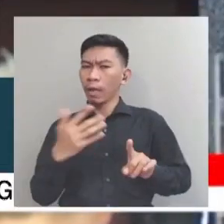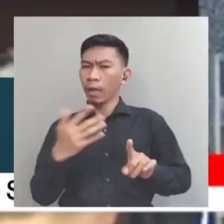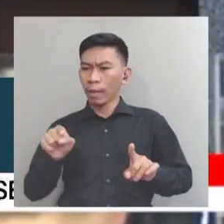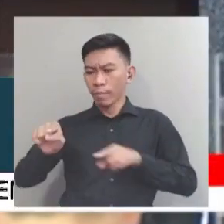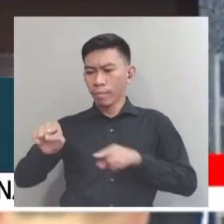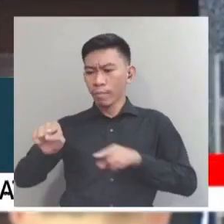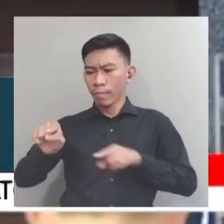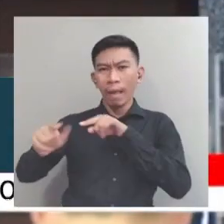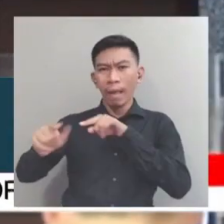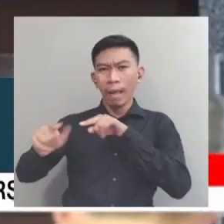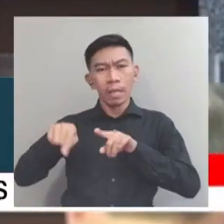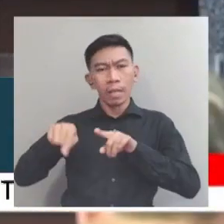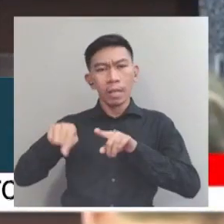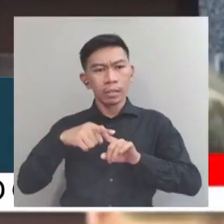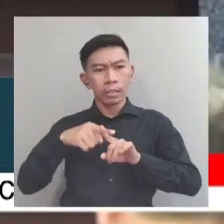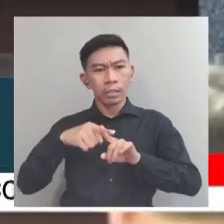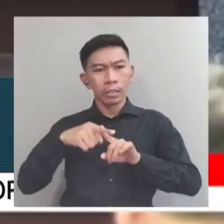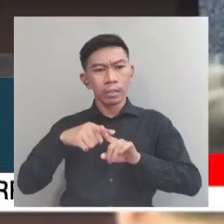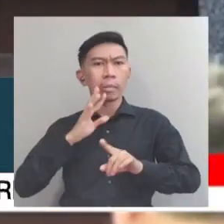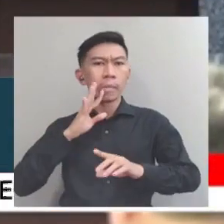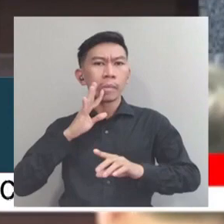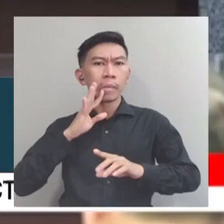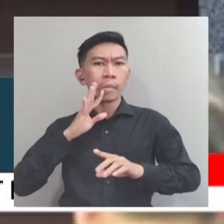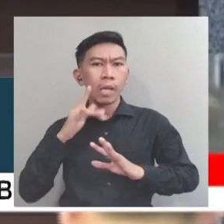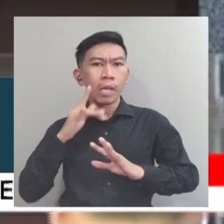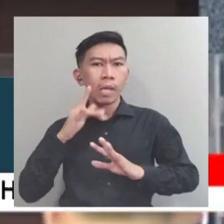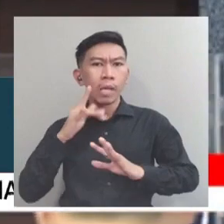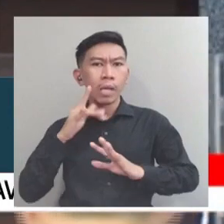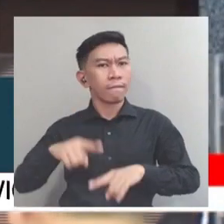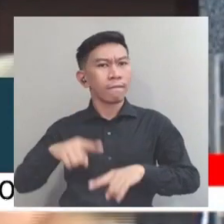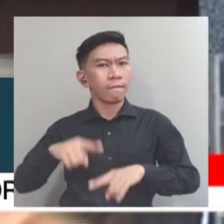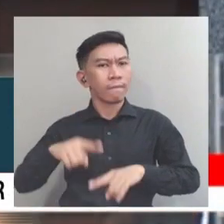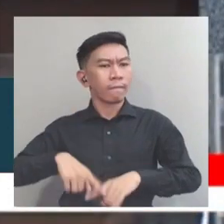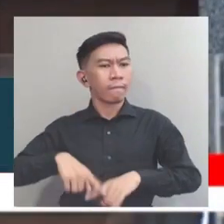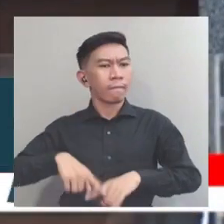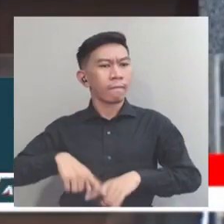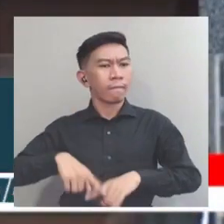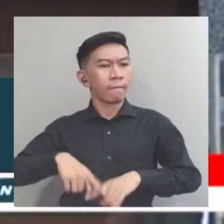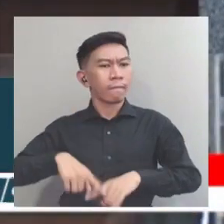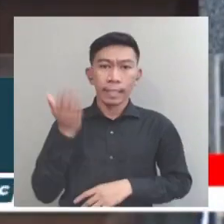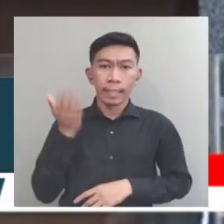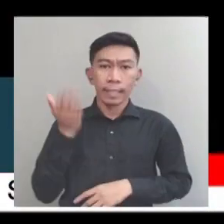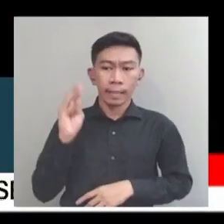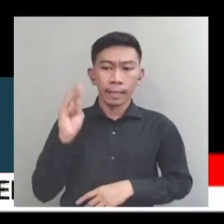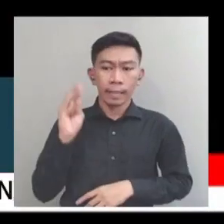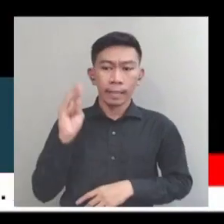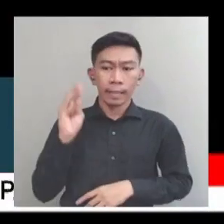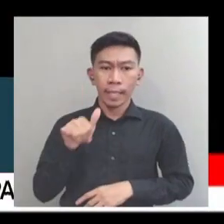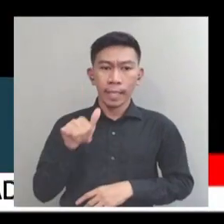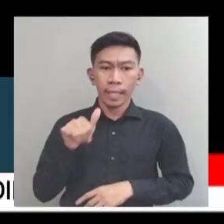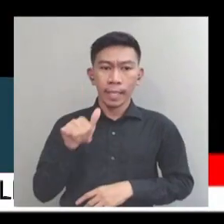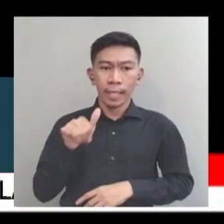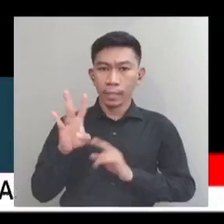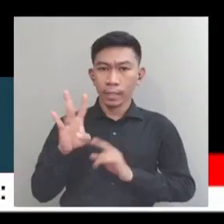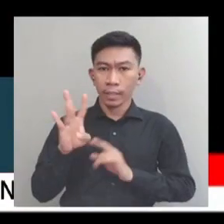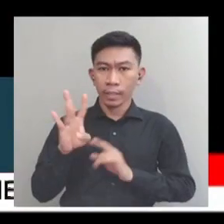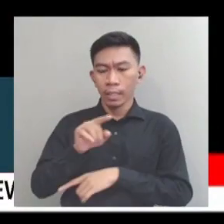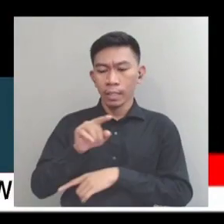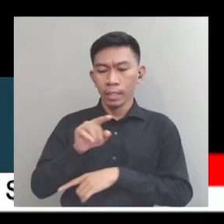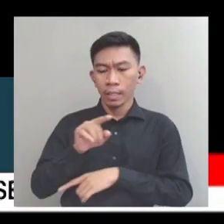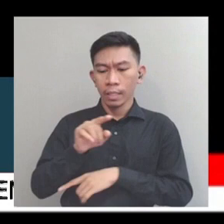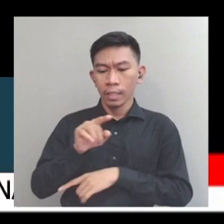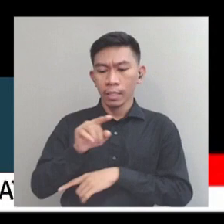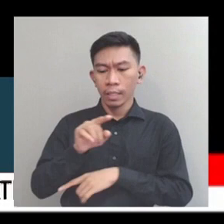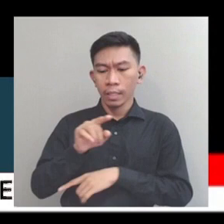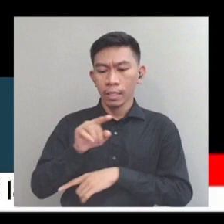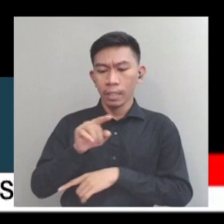May 17, Senate President Juan Miguel Zubiri seemingly had enough of fellow senators loudly conversing in the middle of the